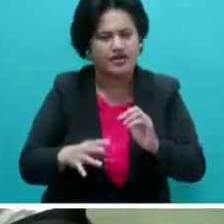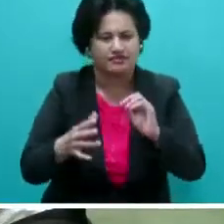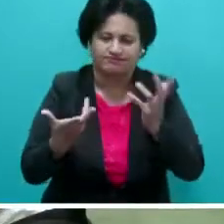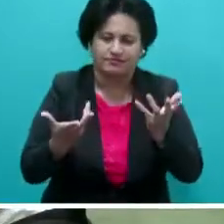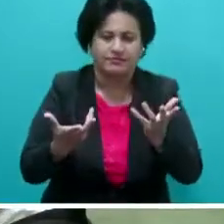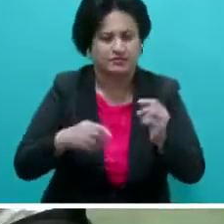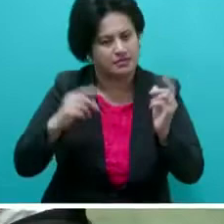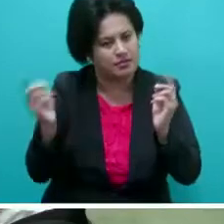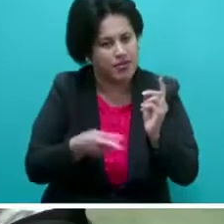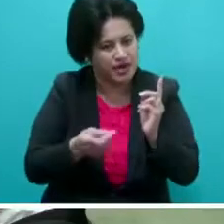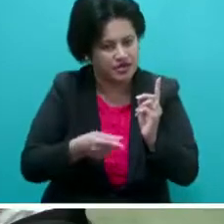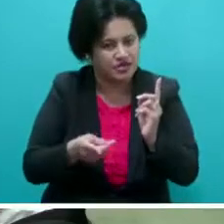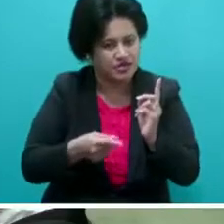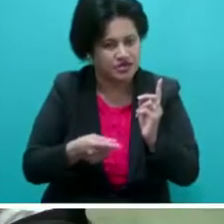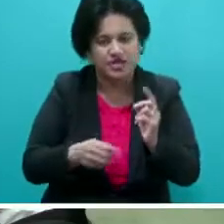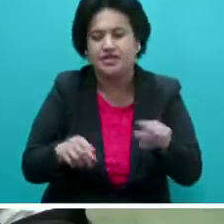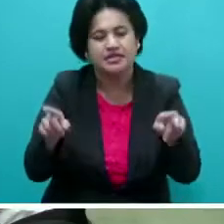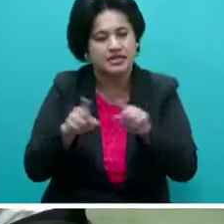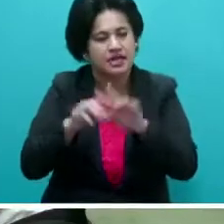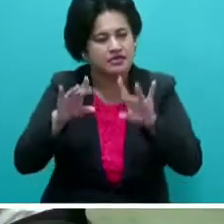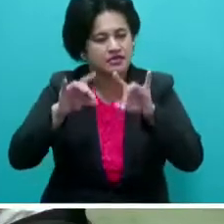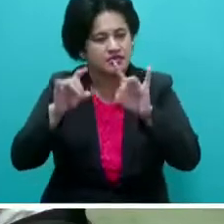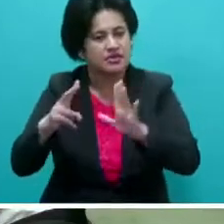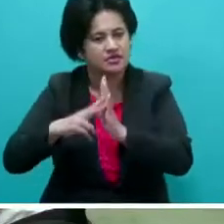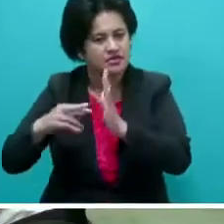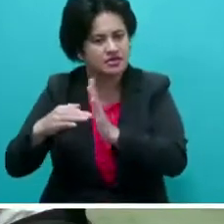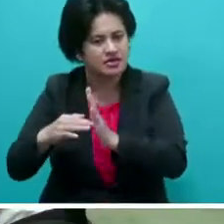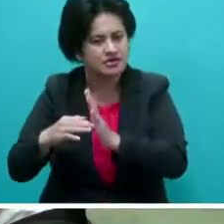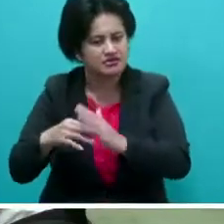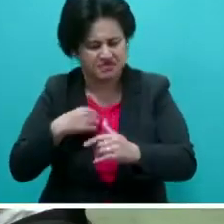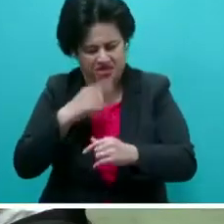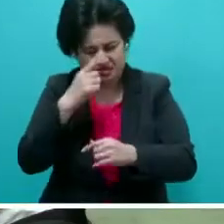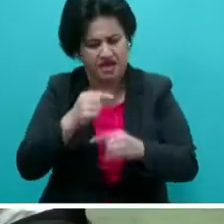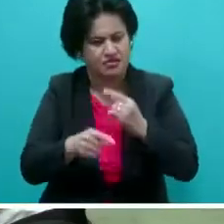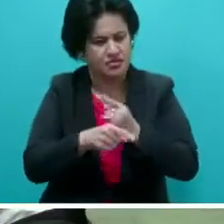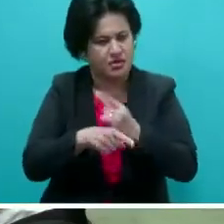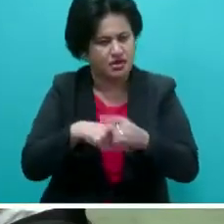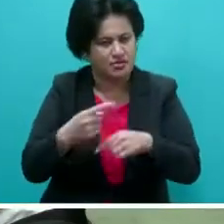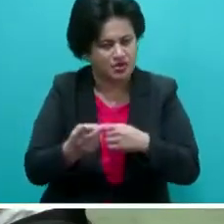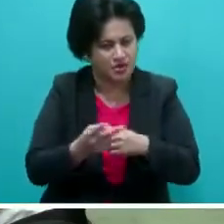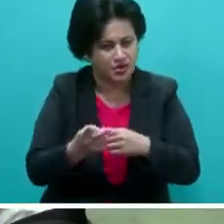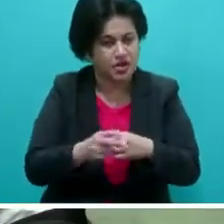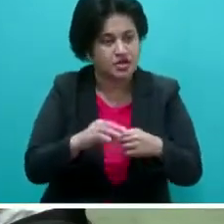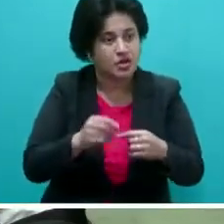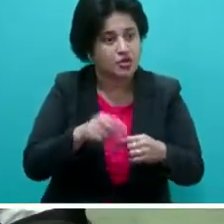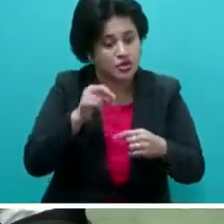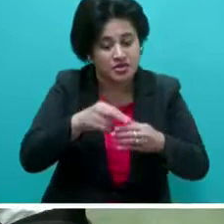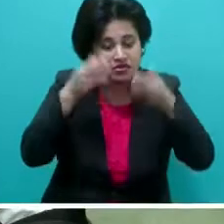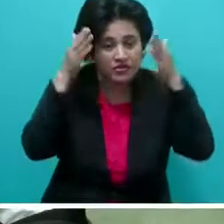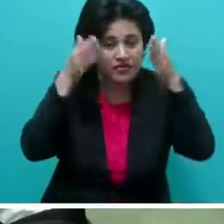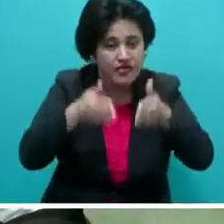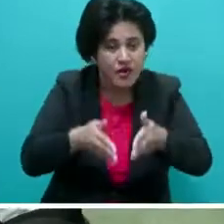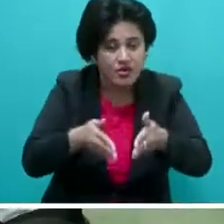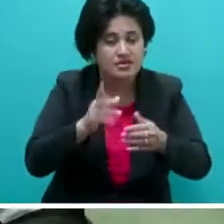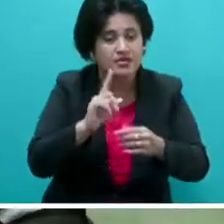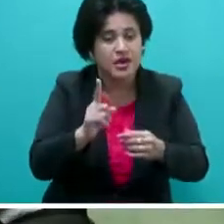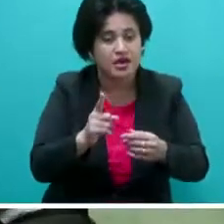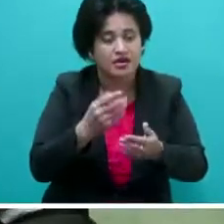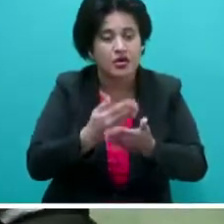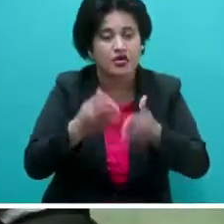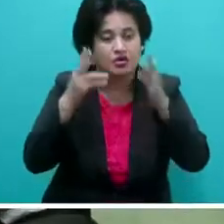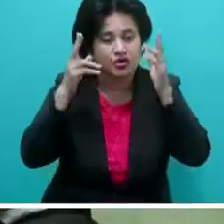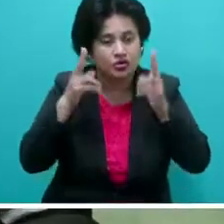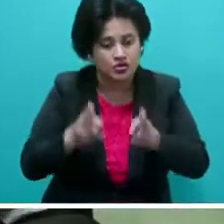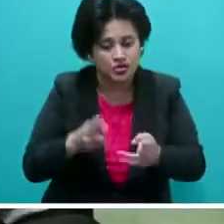In countries like Australia and New Zealand, they do that. I can talk about Aboriginal deaths in custody. The point that we should be working towards in human rights cases, we need to